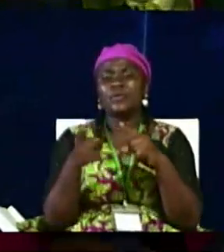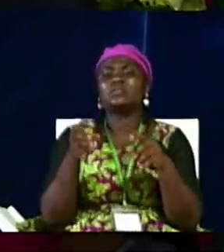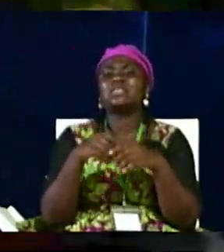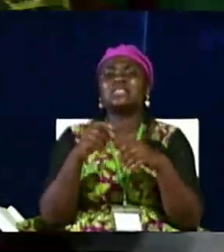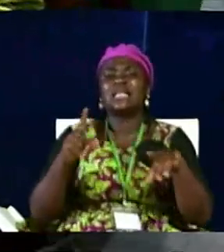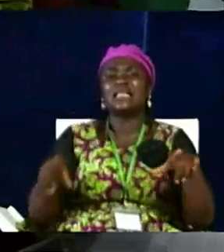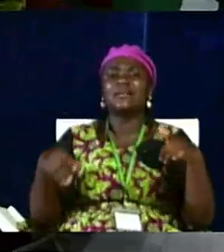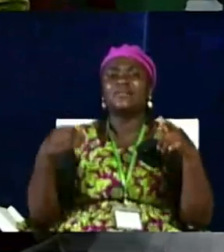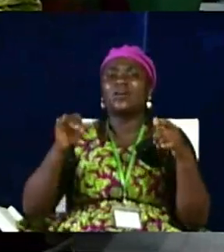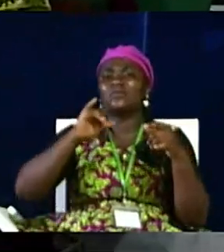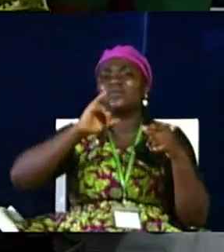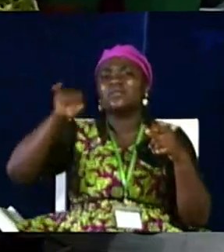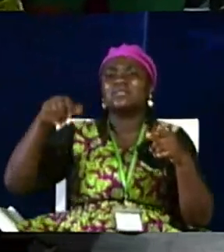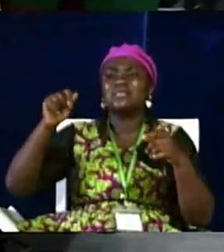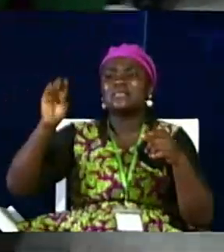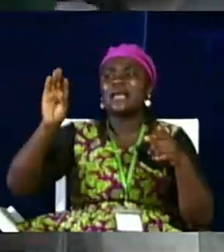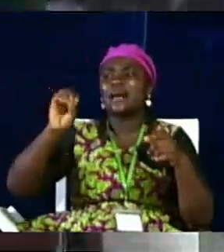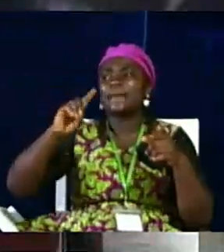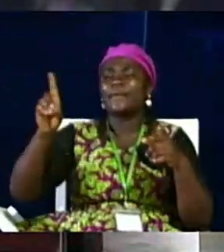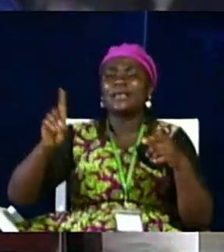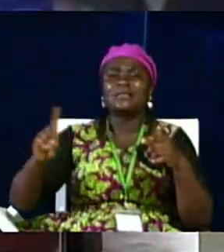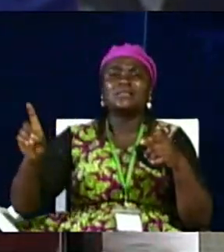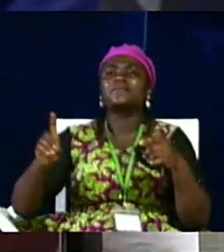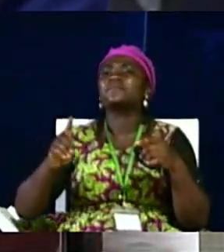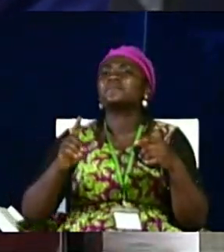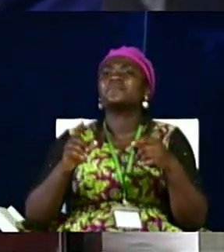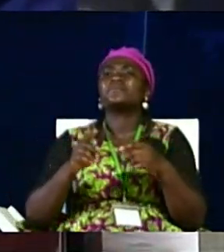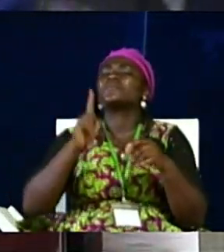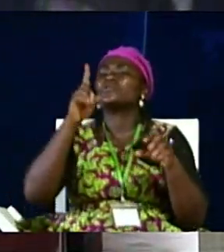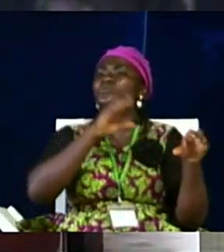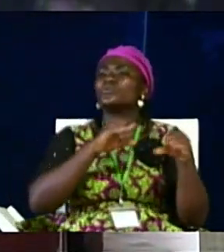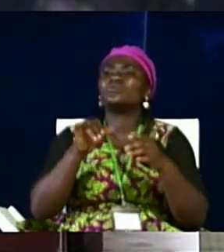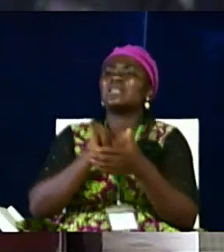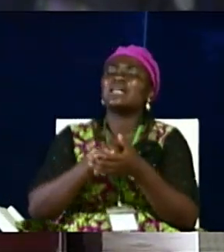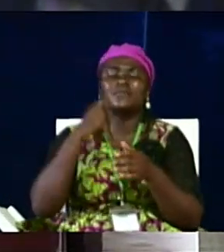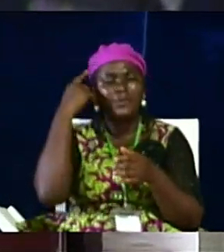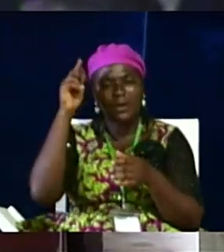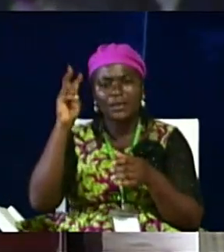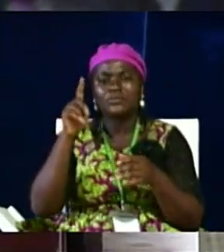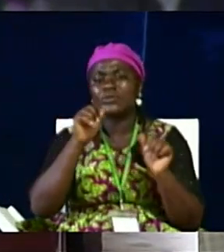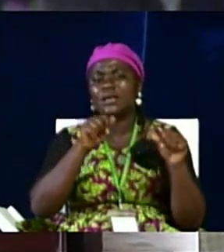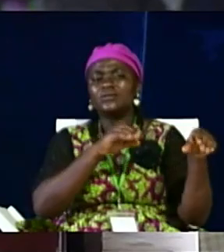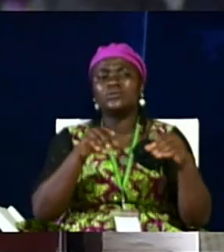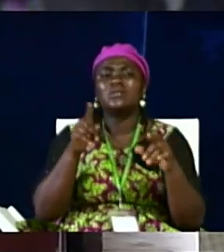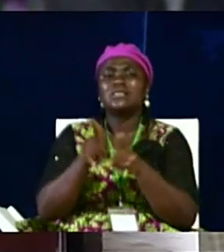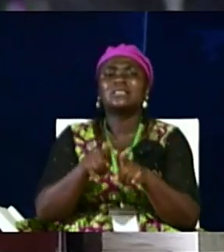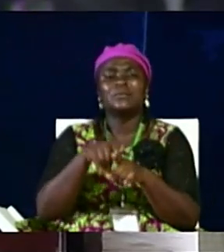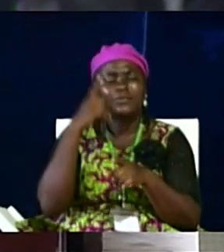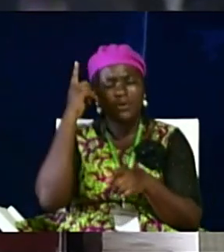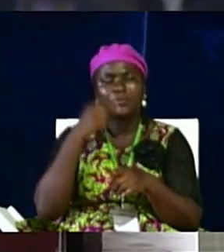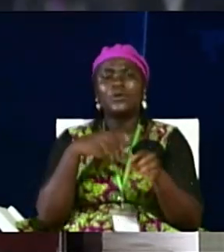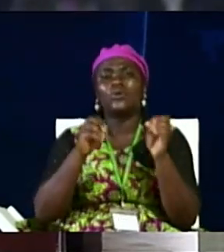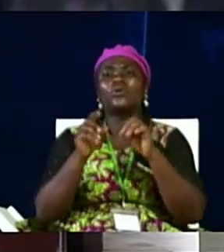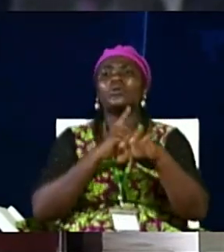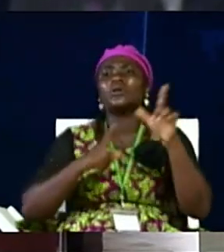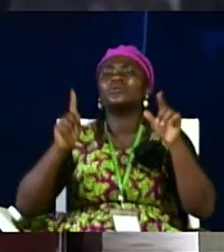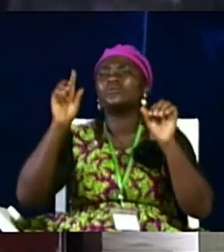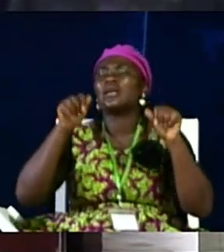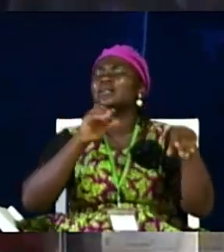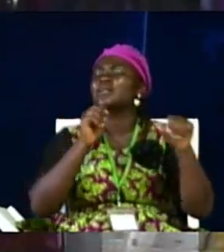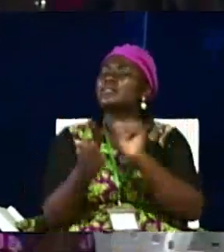But he became prosperous. You did that for him. You can do the same for me, oh Lord. You can change